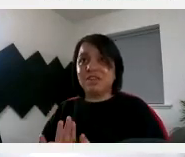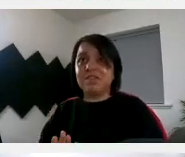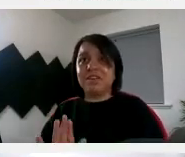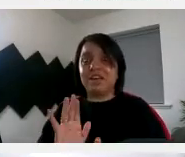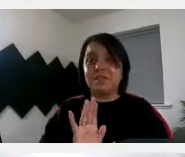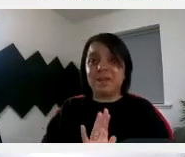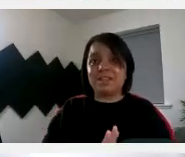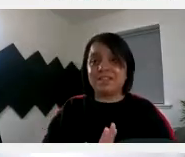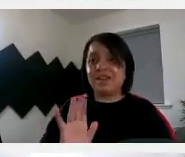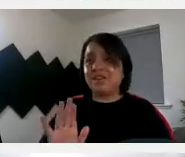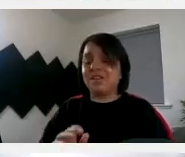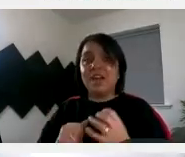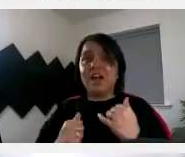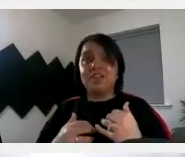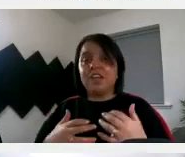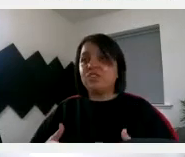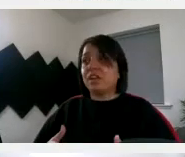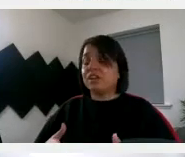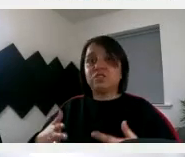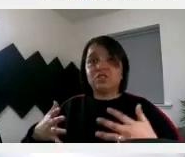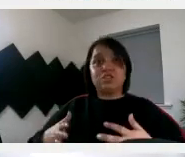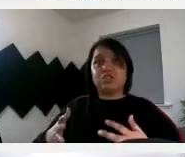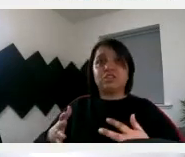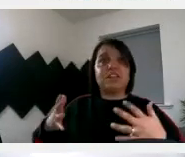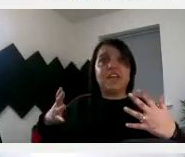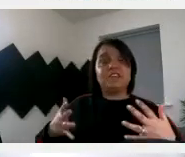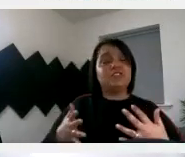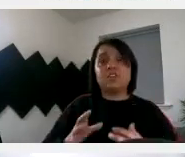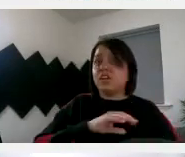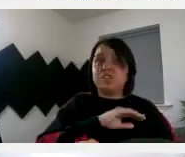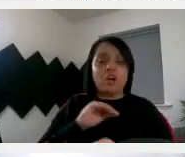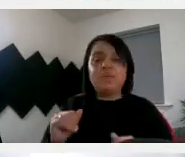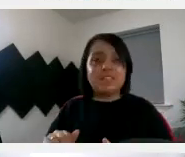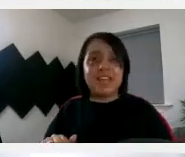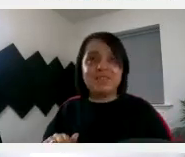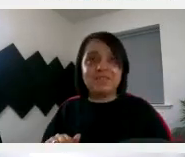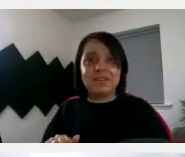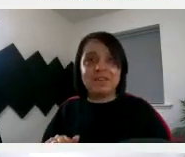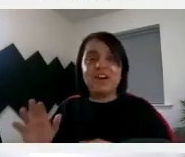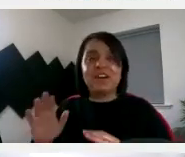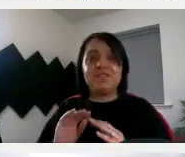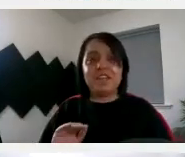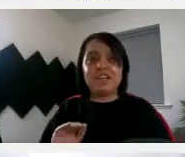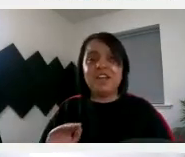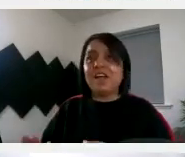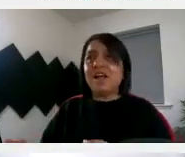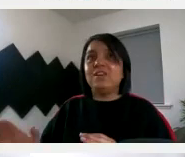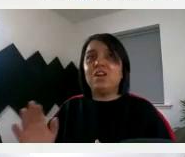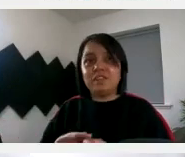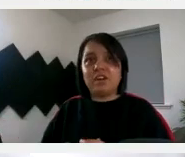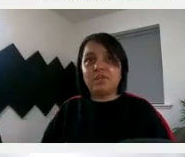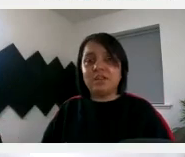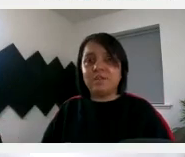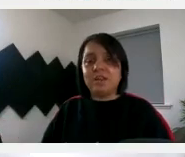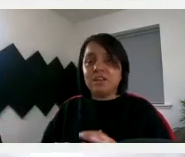South Africa, from Pakistan, Nigeria, and they just get scared and shocked. Don't be scared from it. Find it funny and laugh